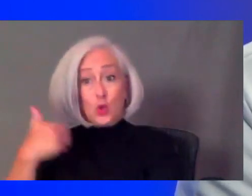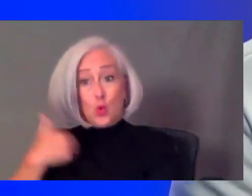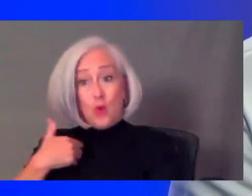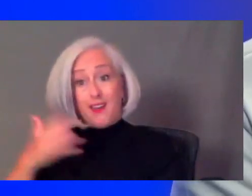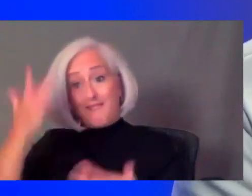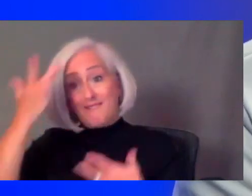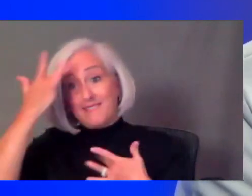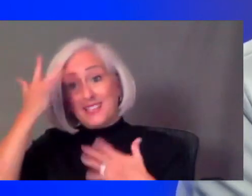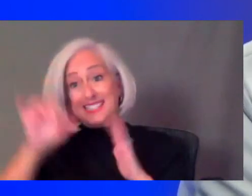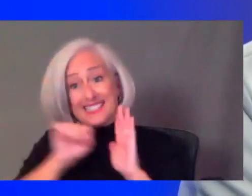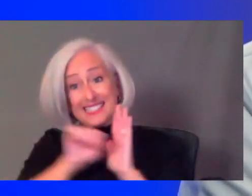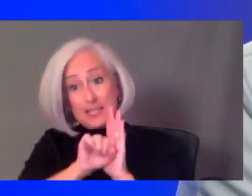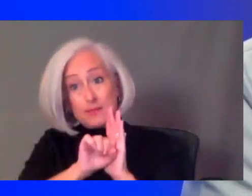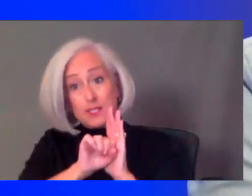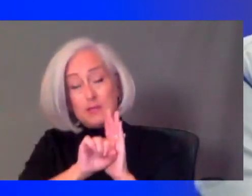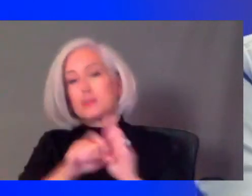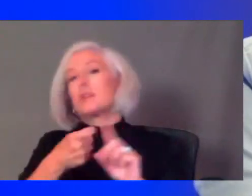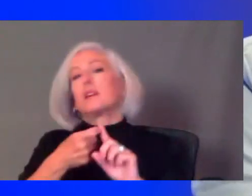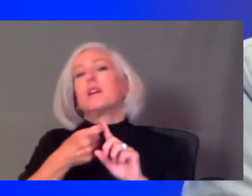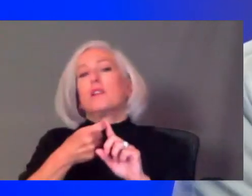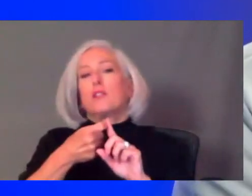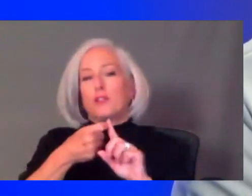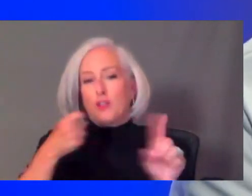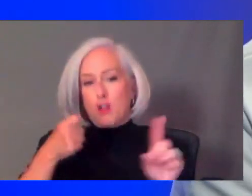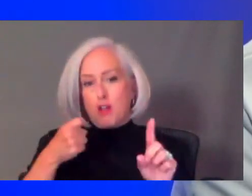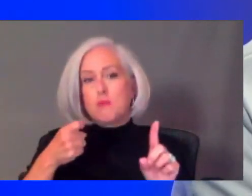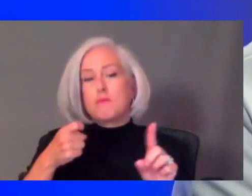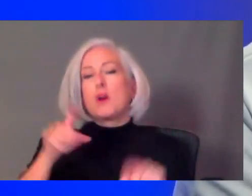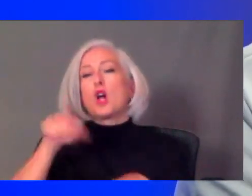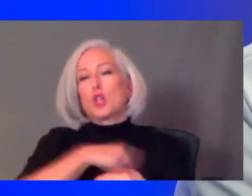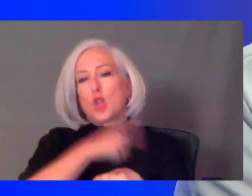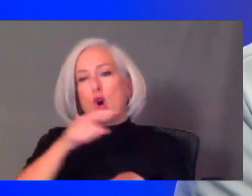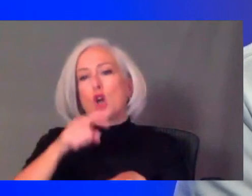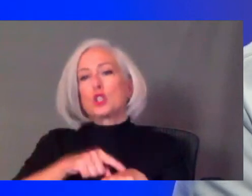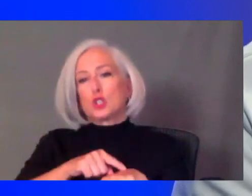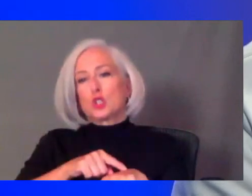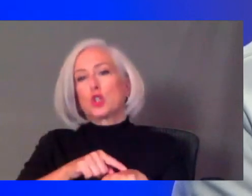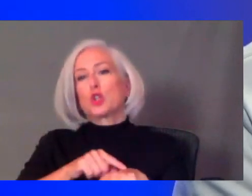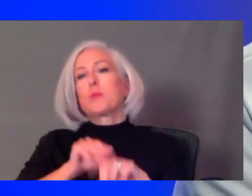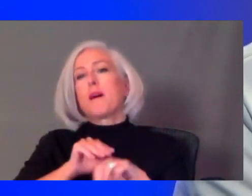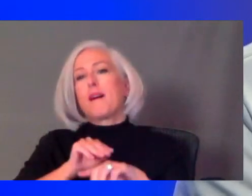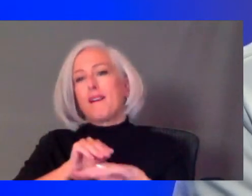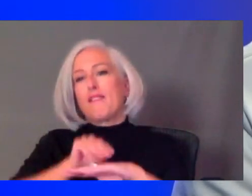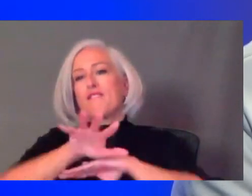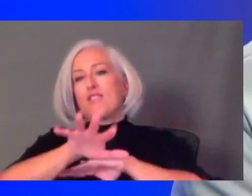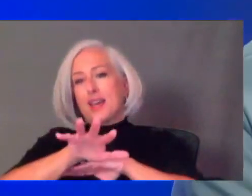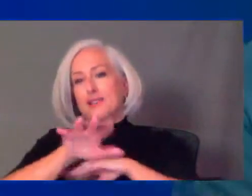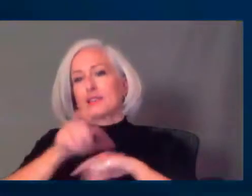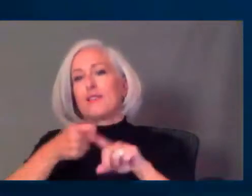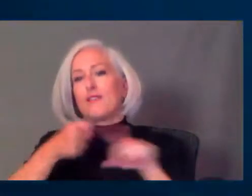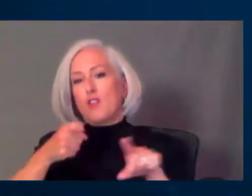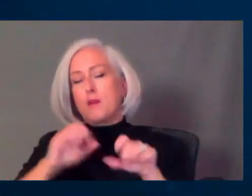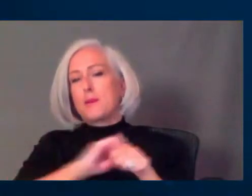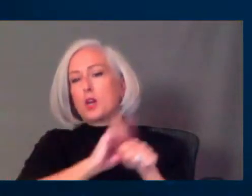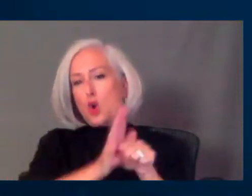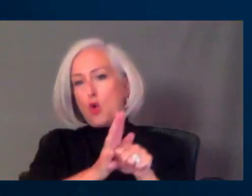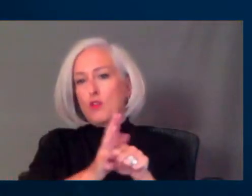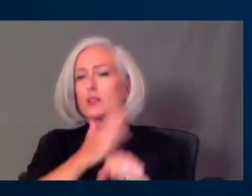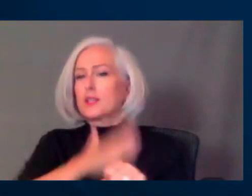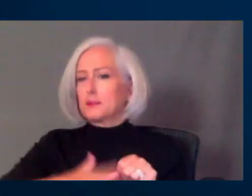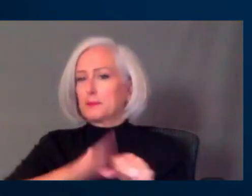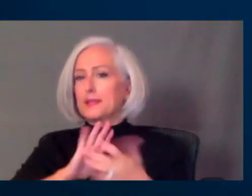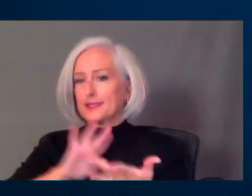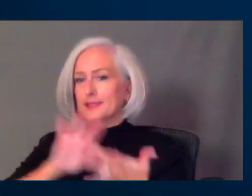to the next step. What are the worldwide numbers, Hawkeye, for COVID? We're